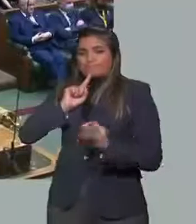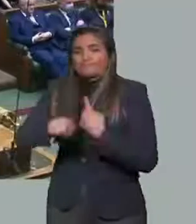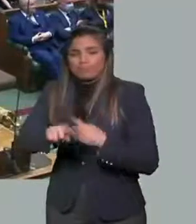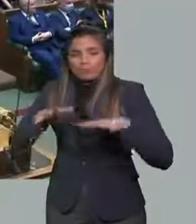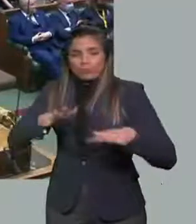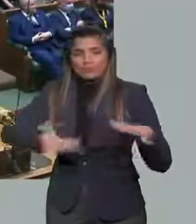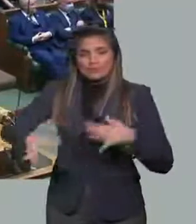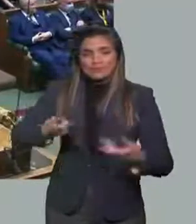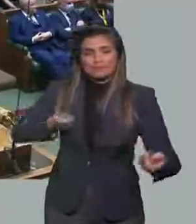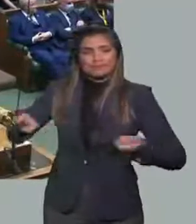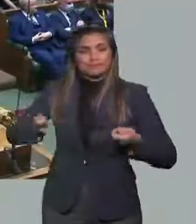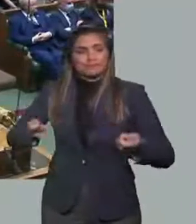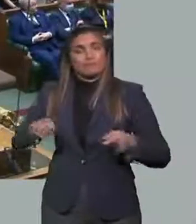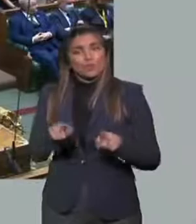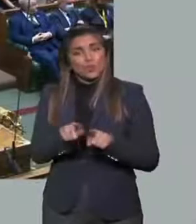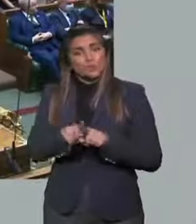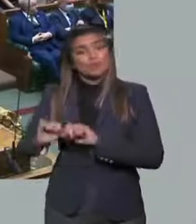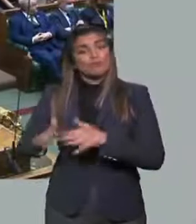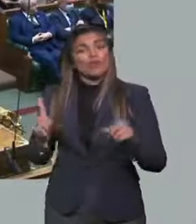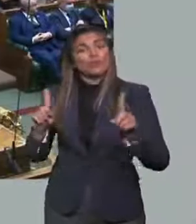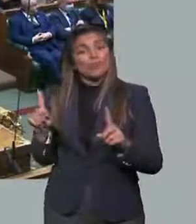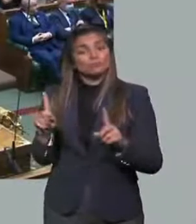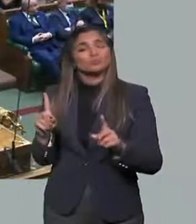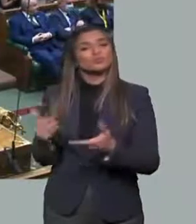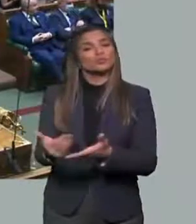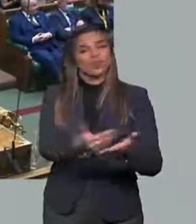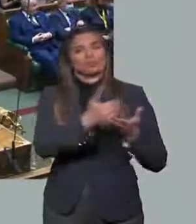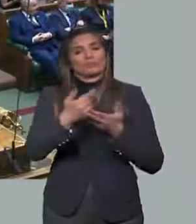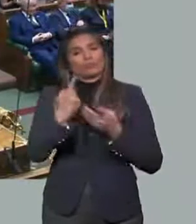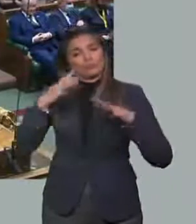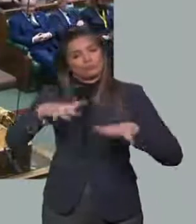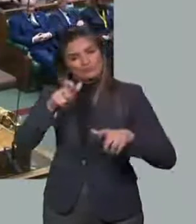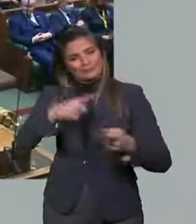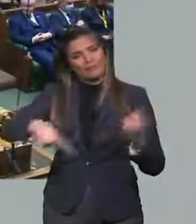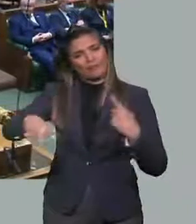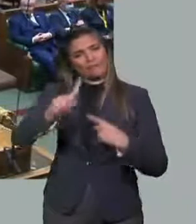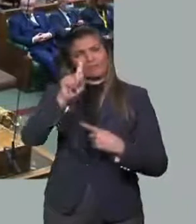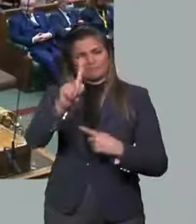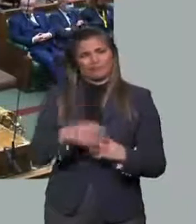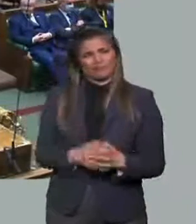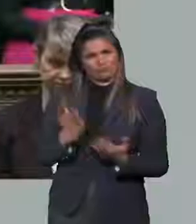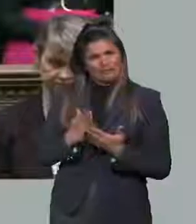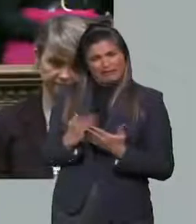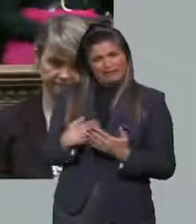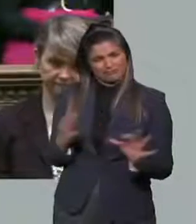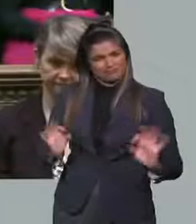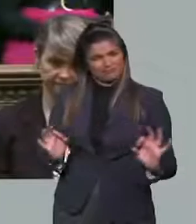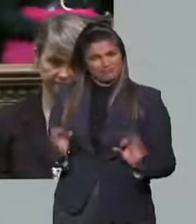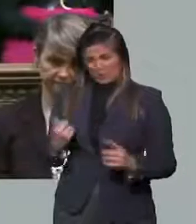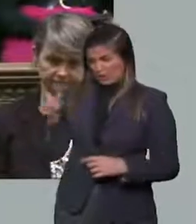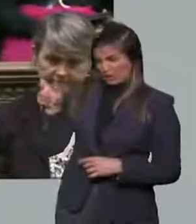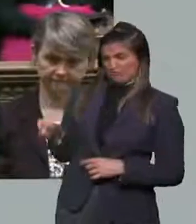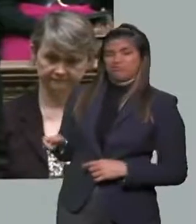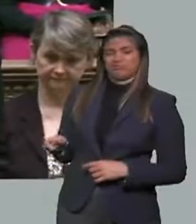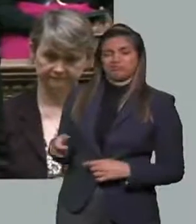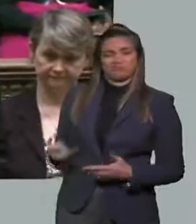and provide security for the British people. Instead, Mr. Speaker, we have this sorry excuse of a government sat